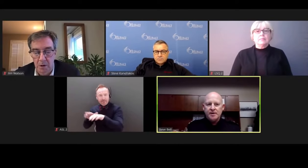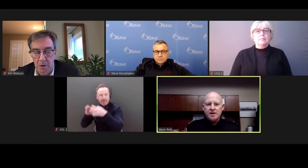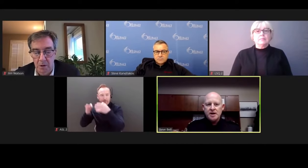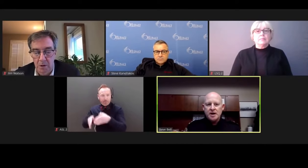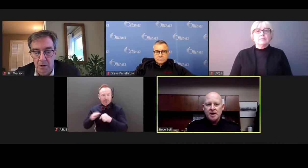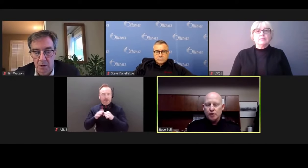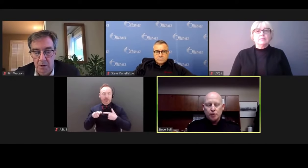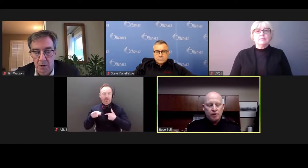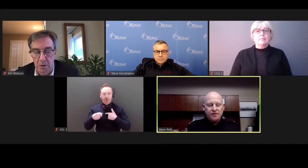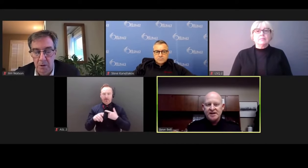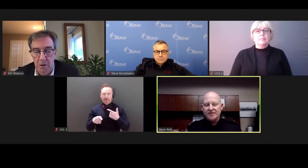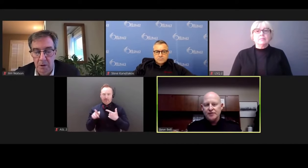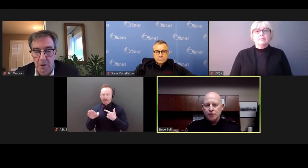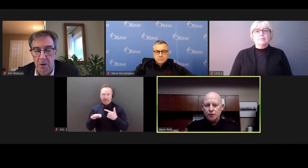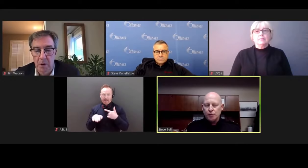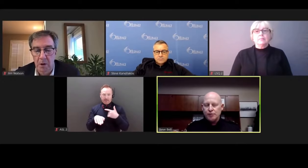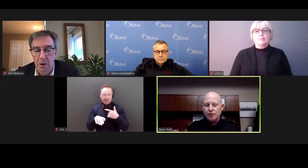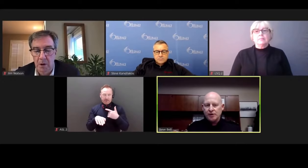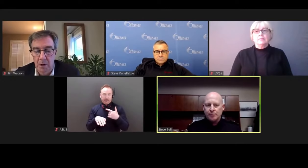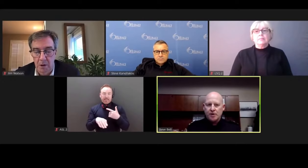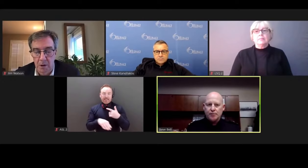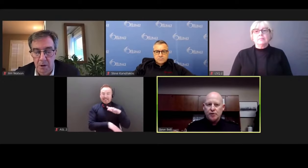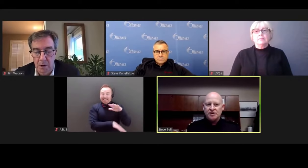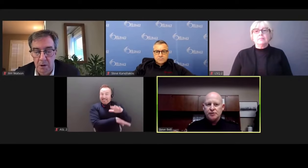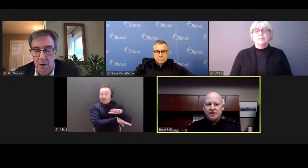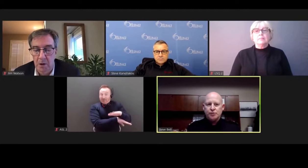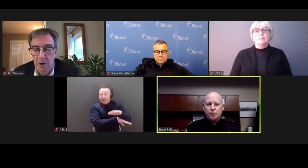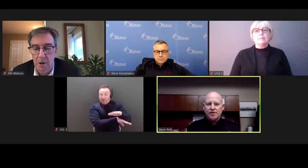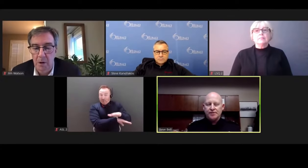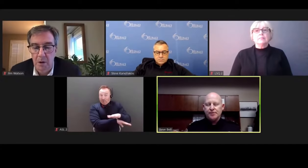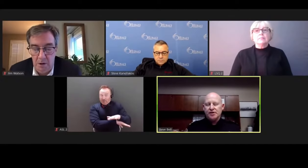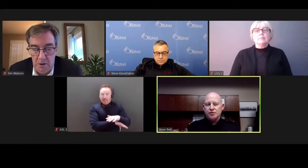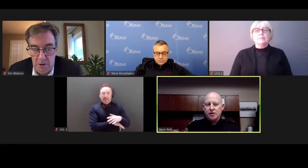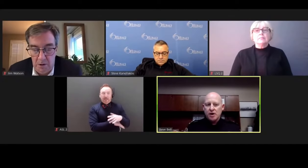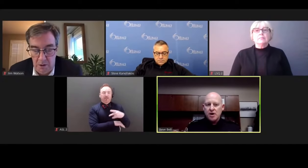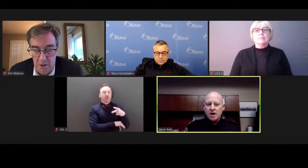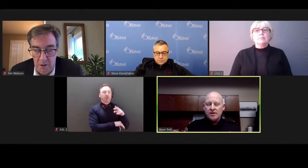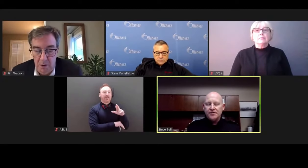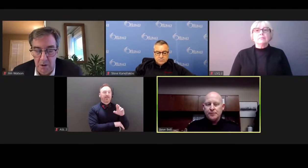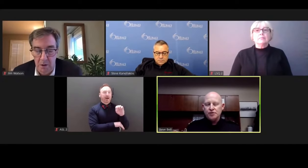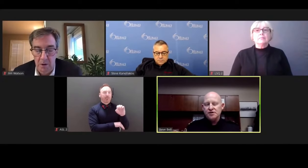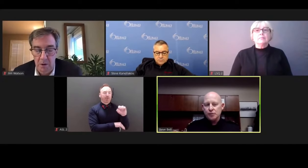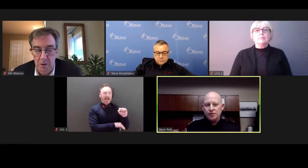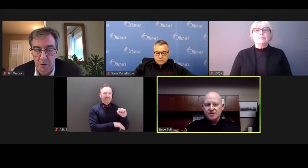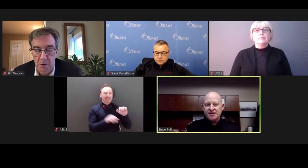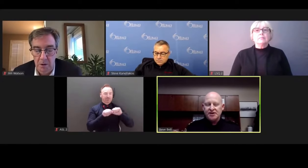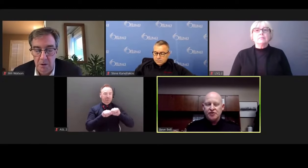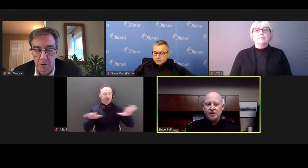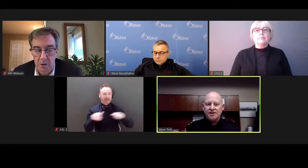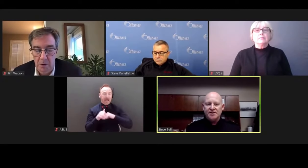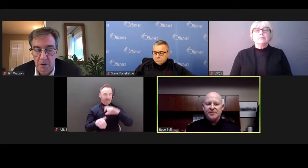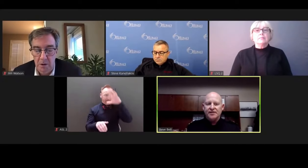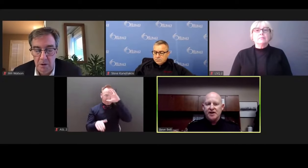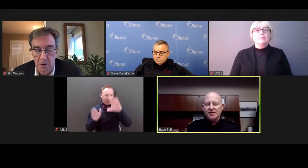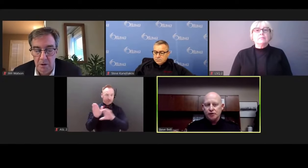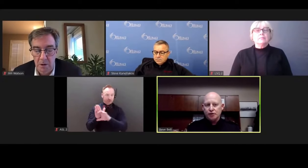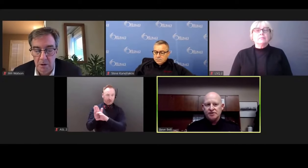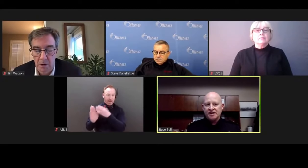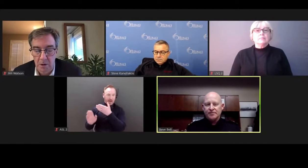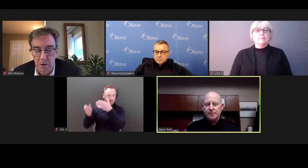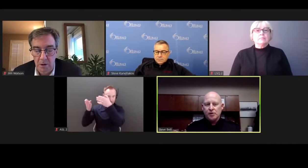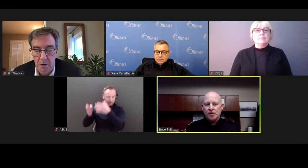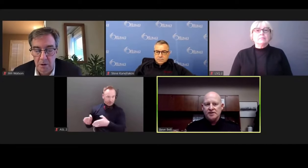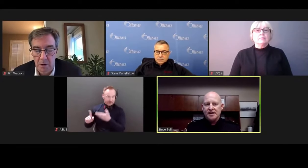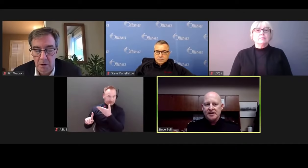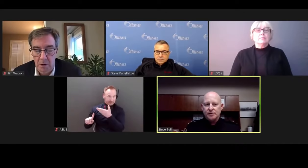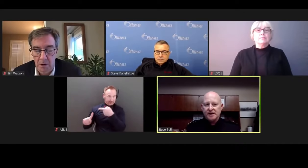time. Earlier this afternoon, we put out a press release with a picture of the person that we're seeking to identify to look to